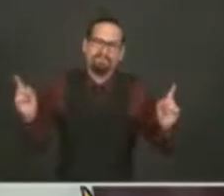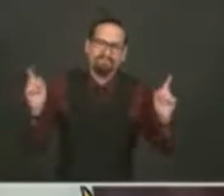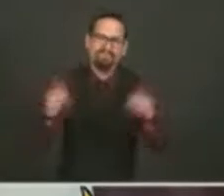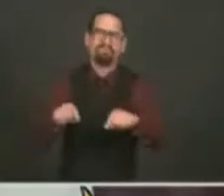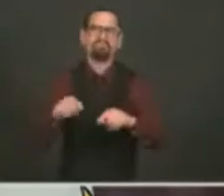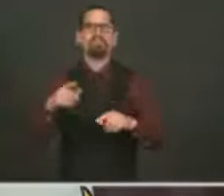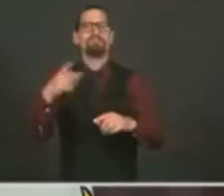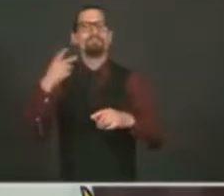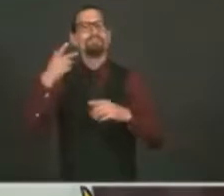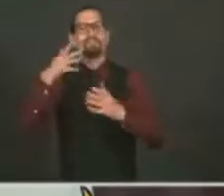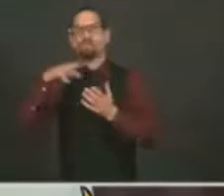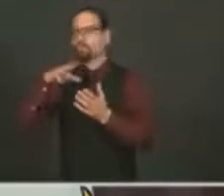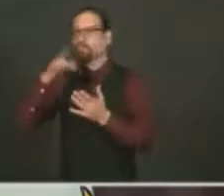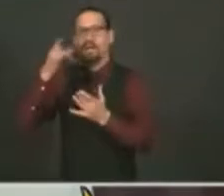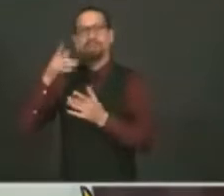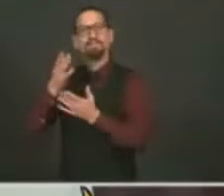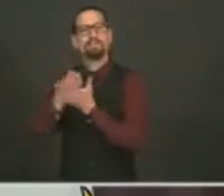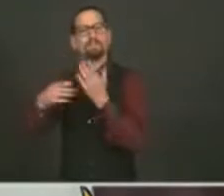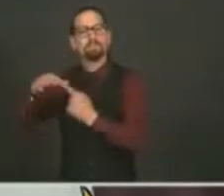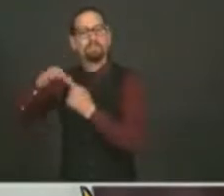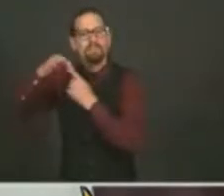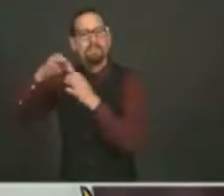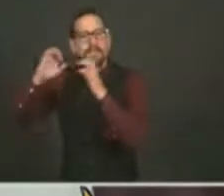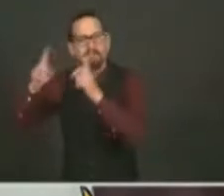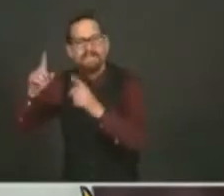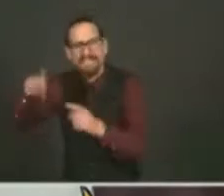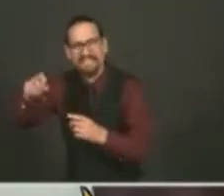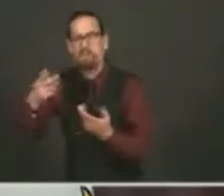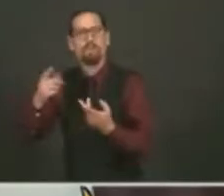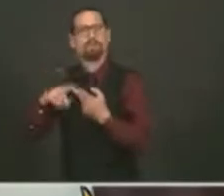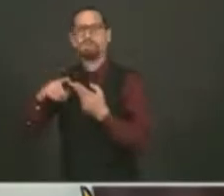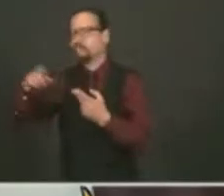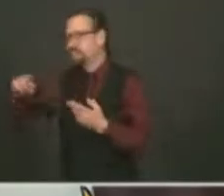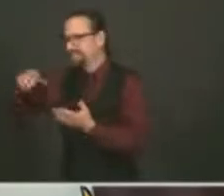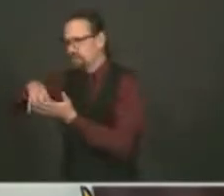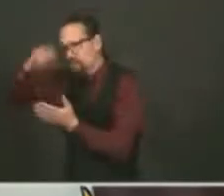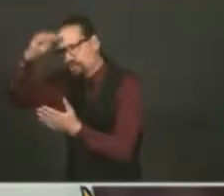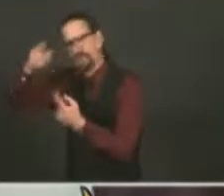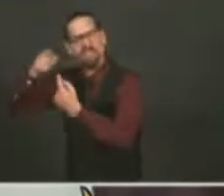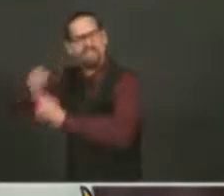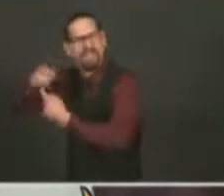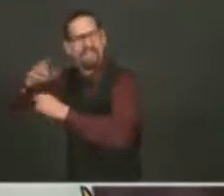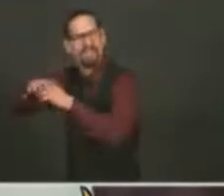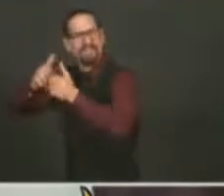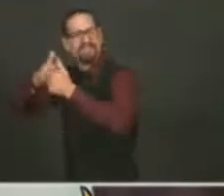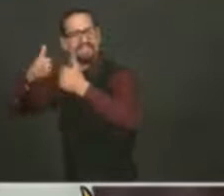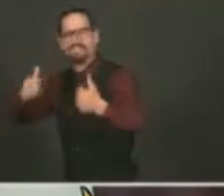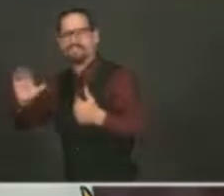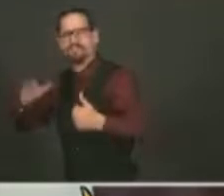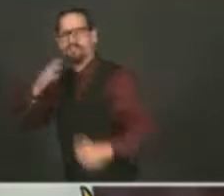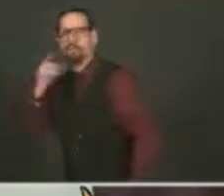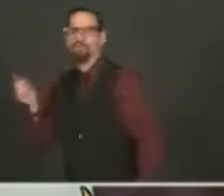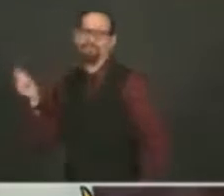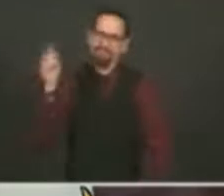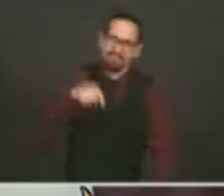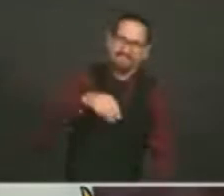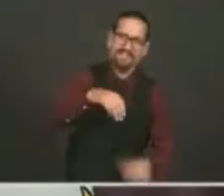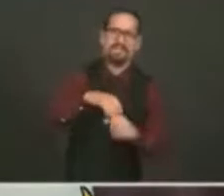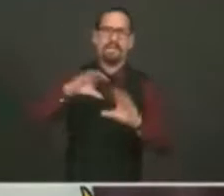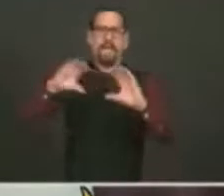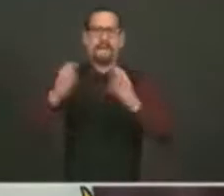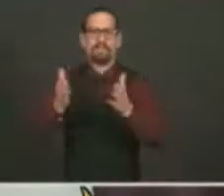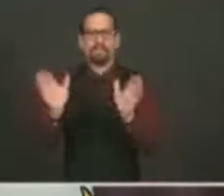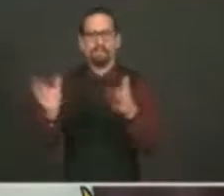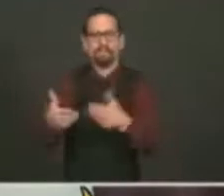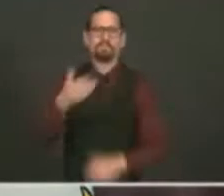differences, English language learners really struggle when they're not in person in school. So we want them to be in school, and that